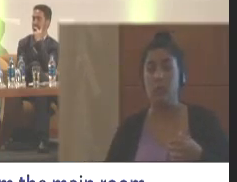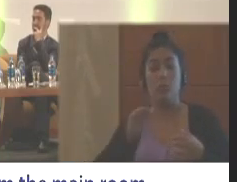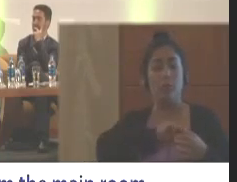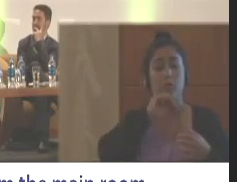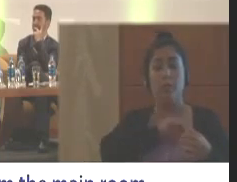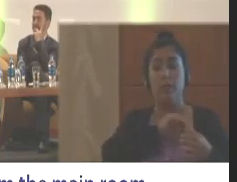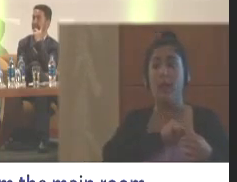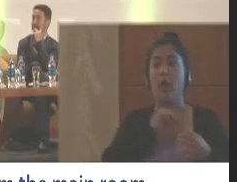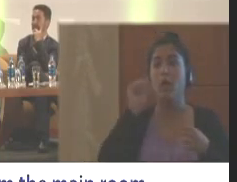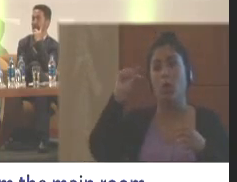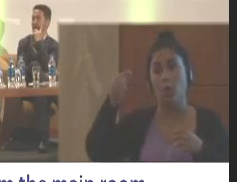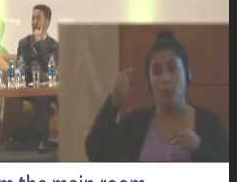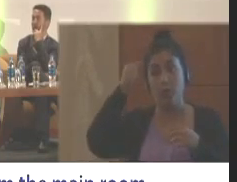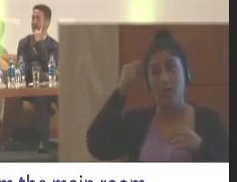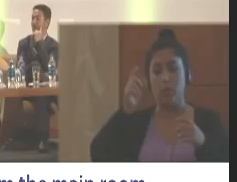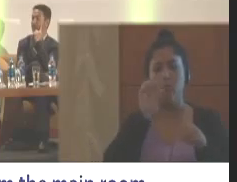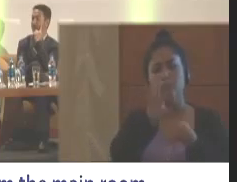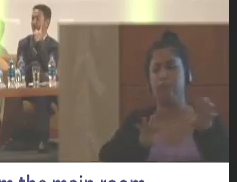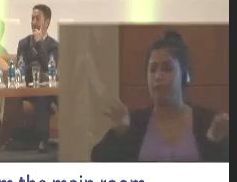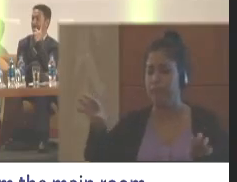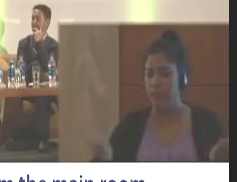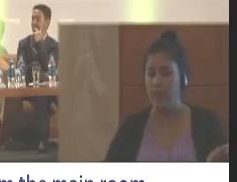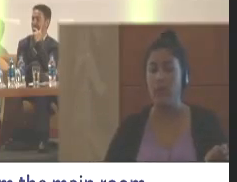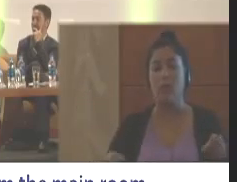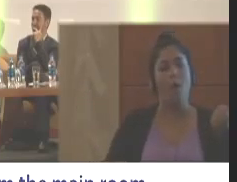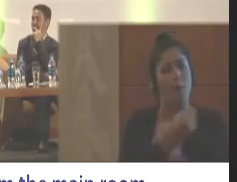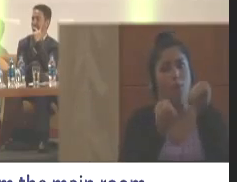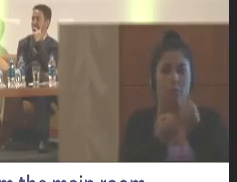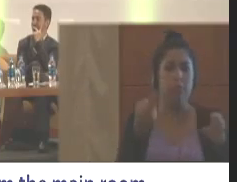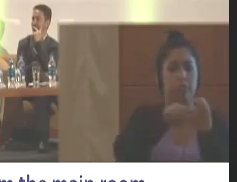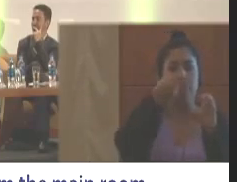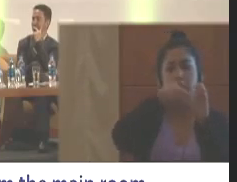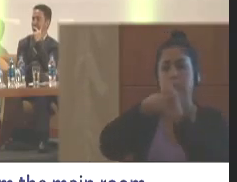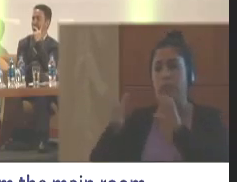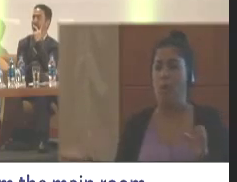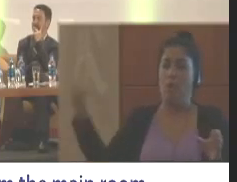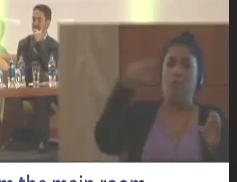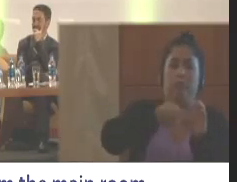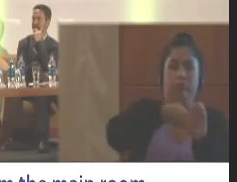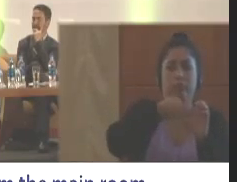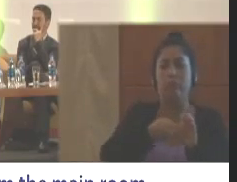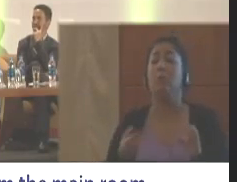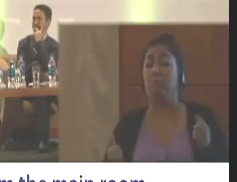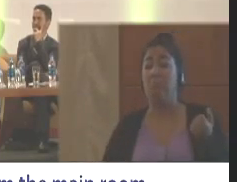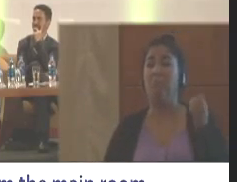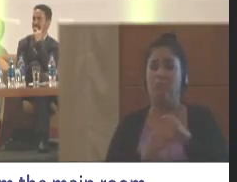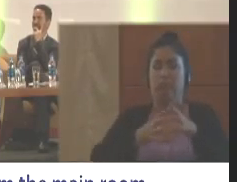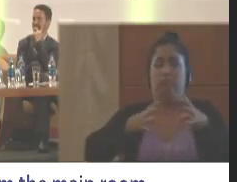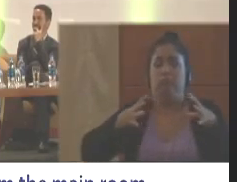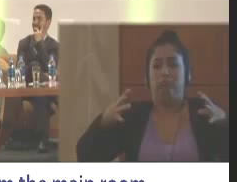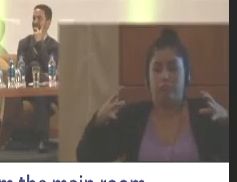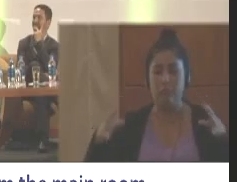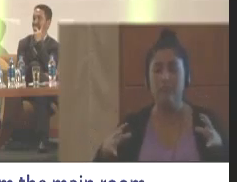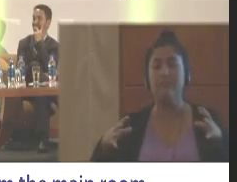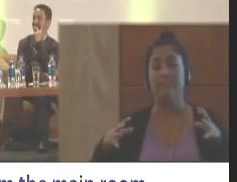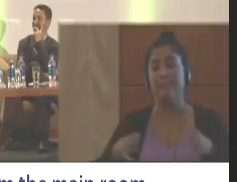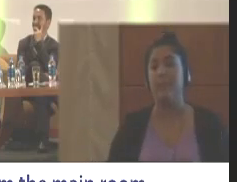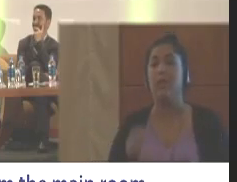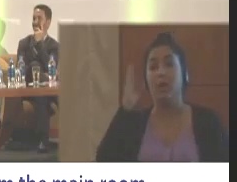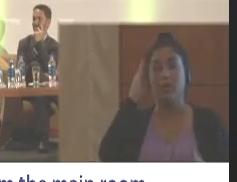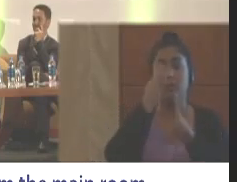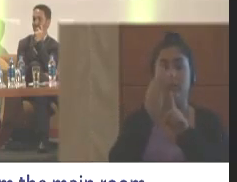real executive partners, who are municipalities, have increase their participation in budget allocation. Likewise,